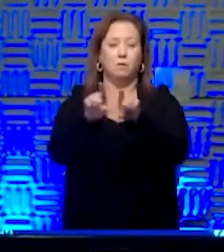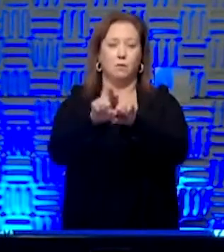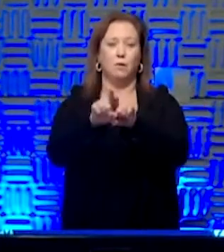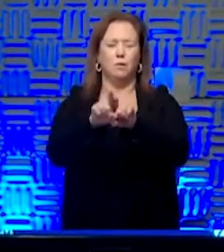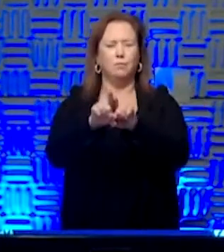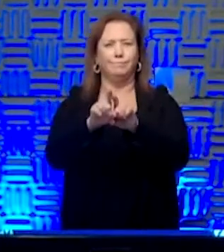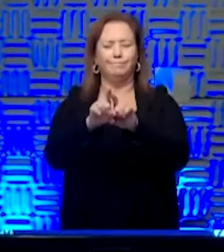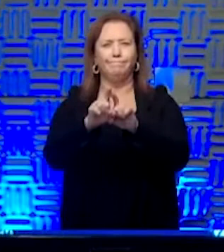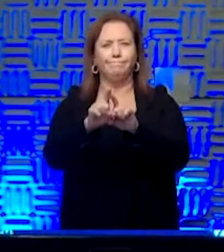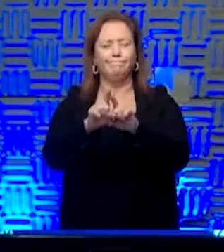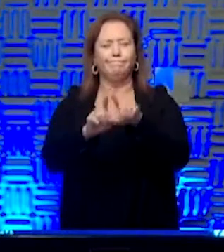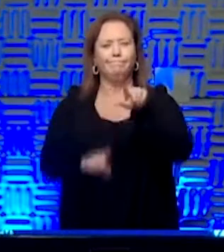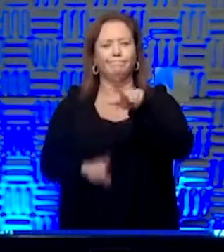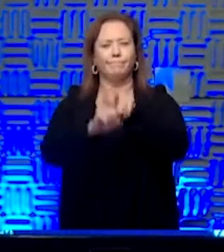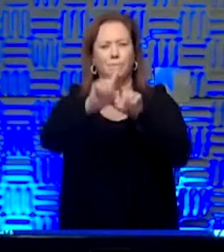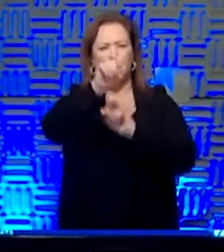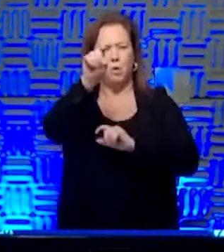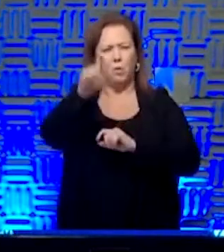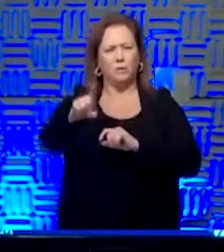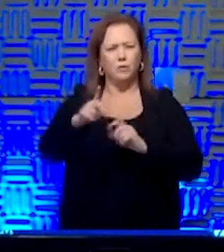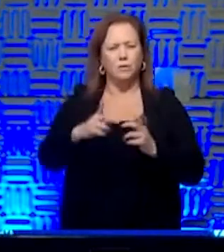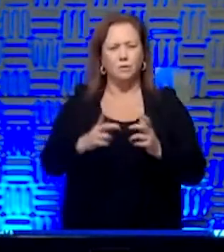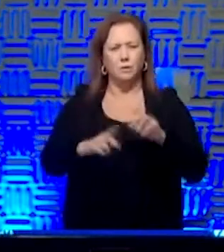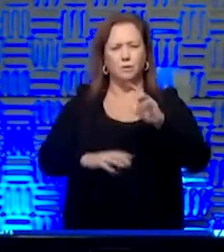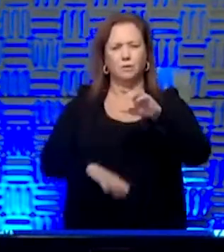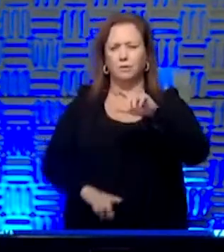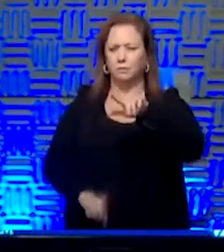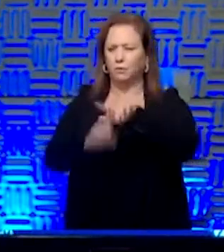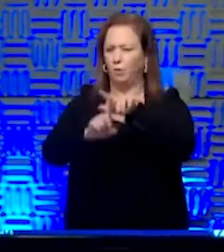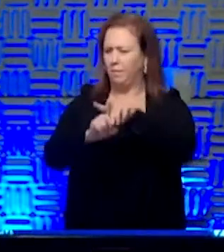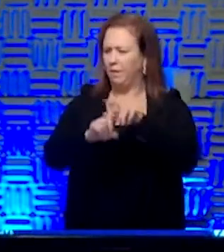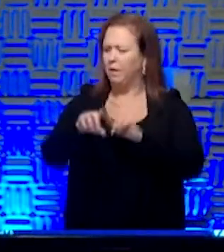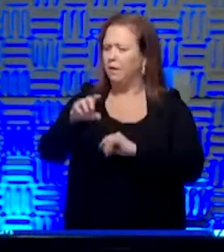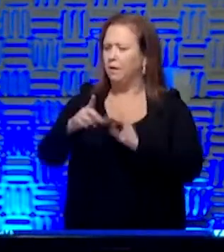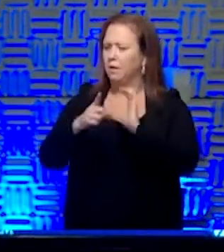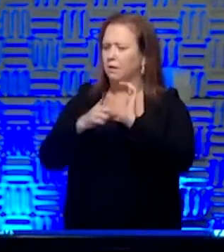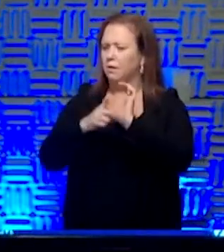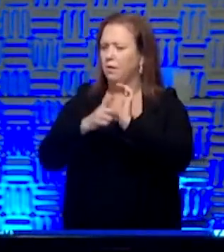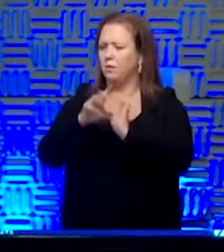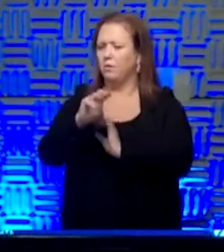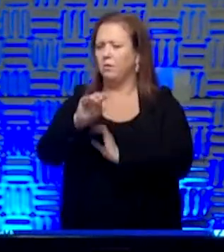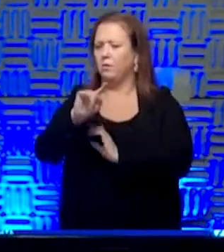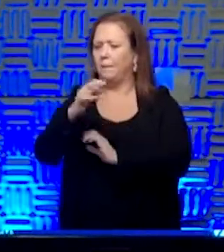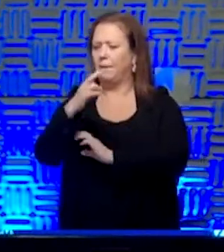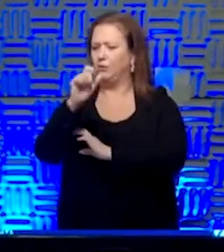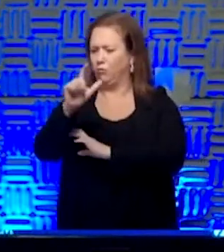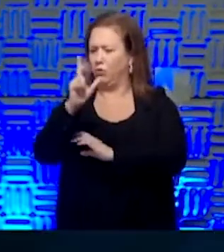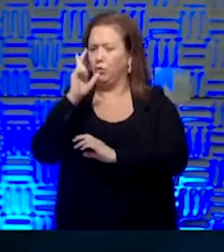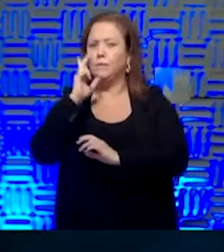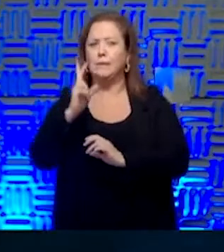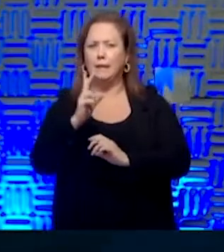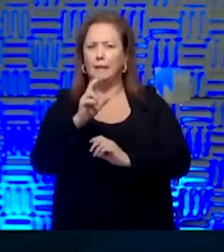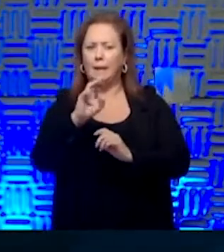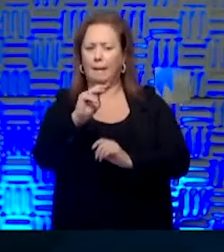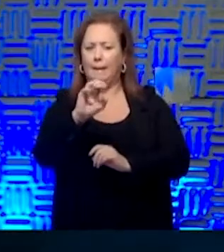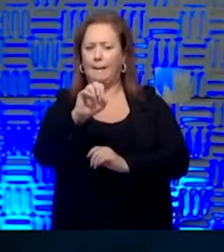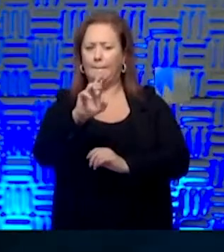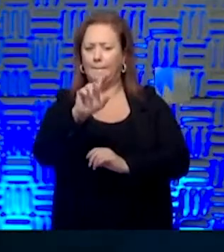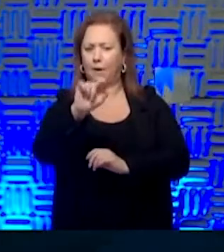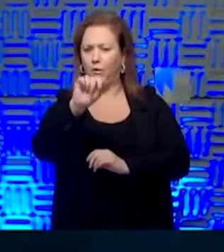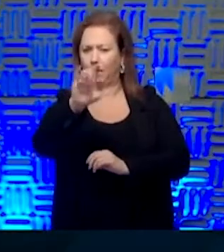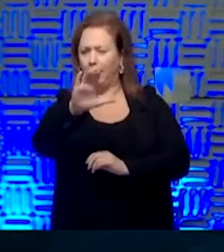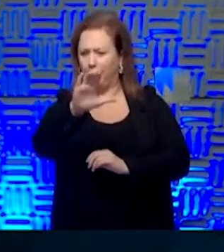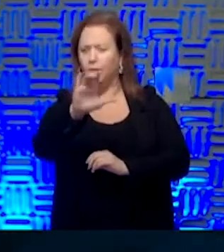lot of questions. Mitchell, are you seeing the same thing over in the I mean, you guys are down? our numbers are probably